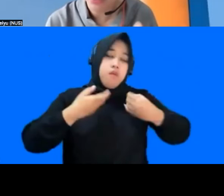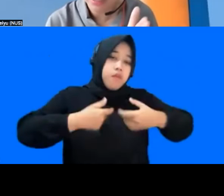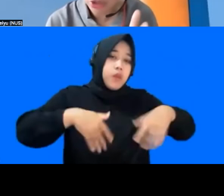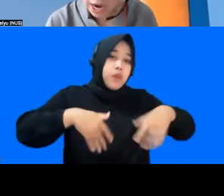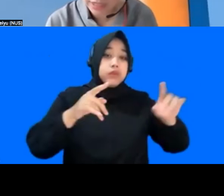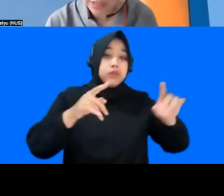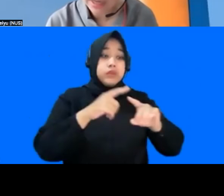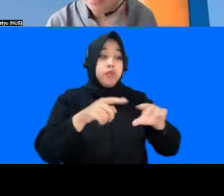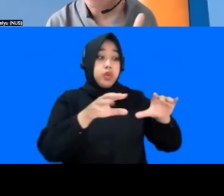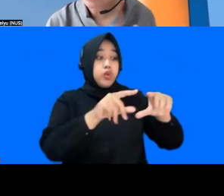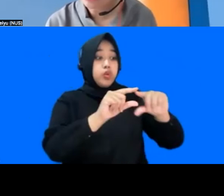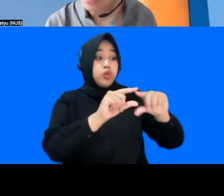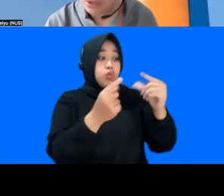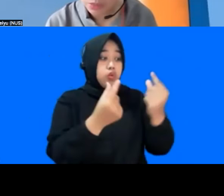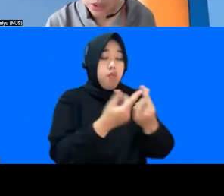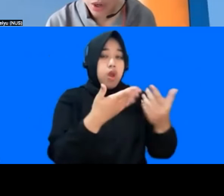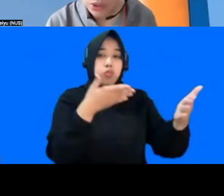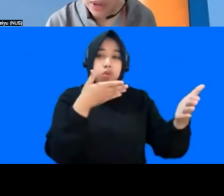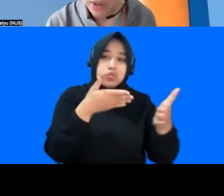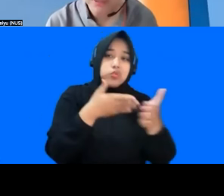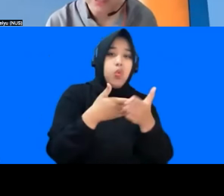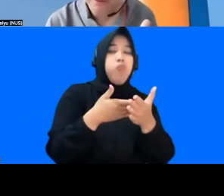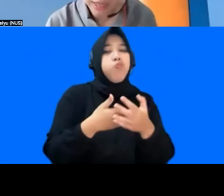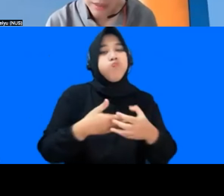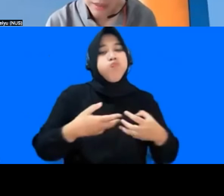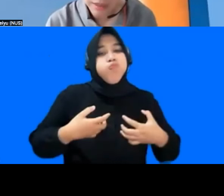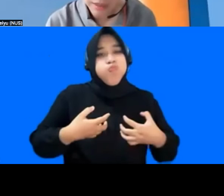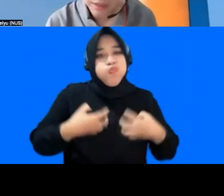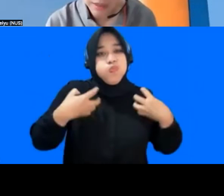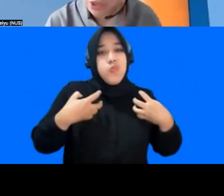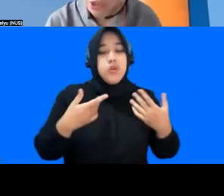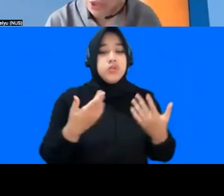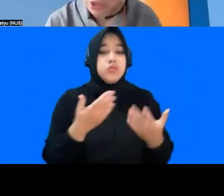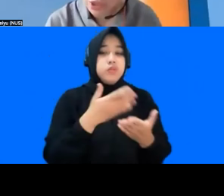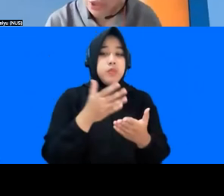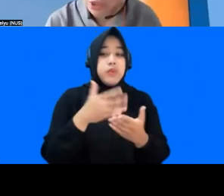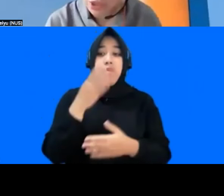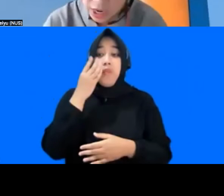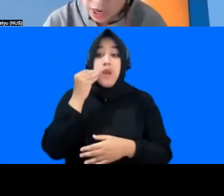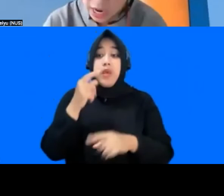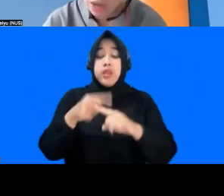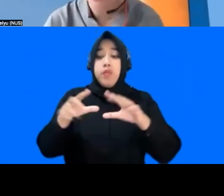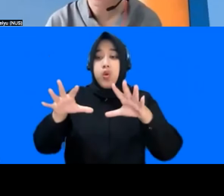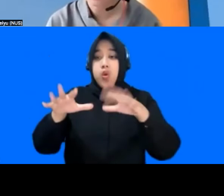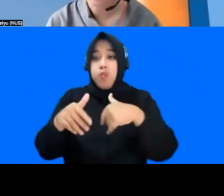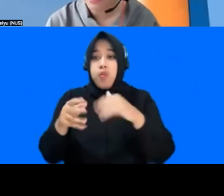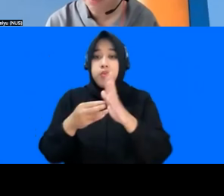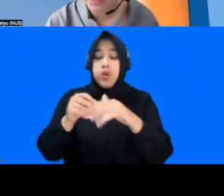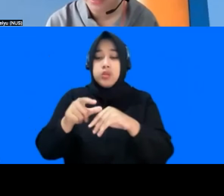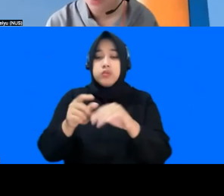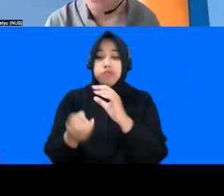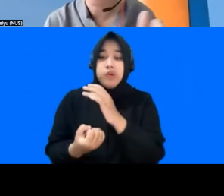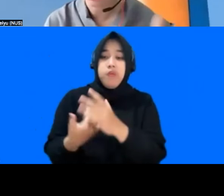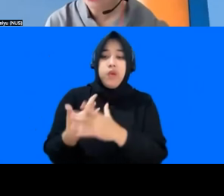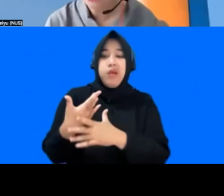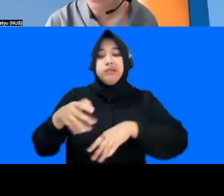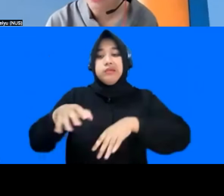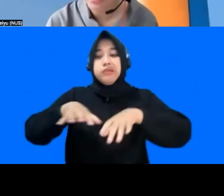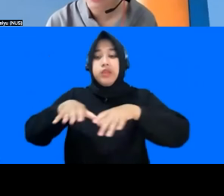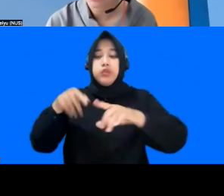experience sharing. Minority groups also have to develop their strategies to reach out and deliberate with a